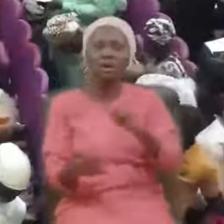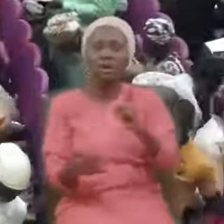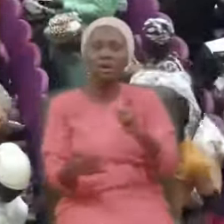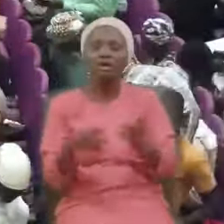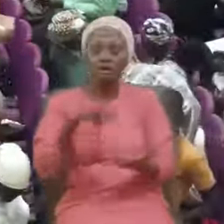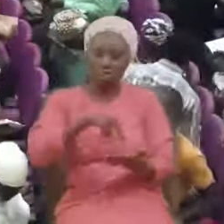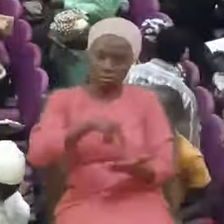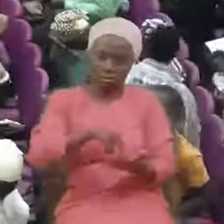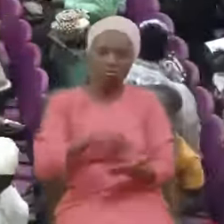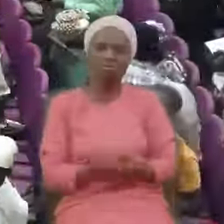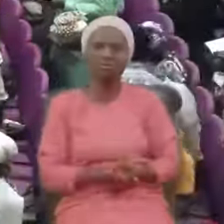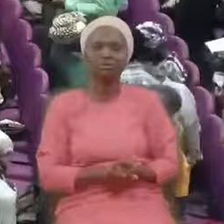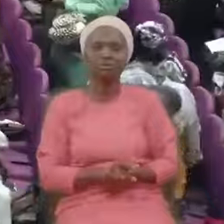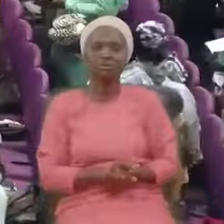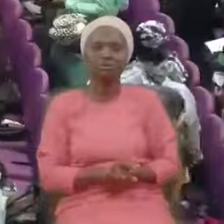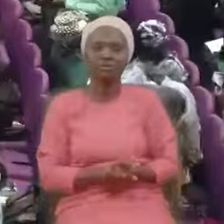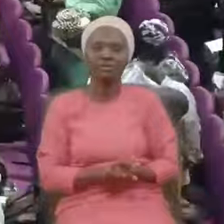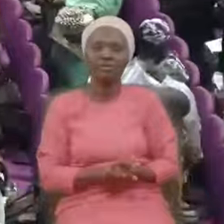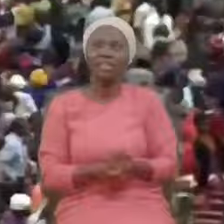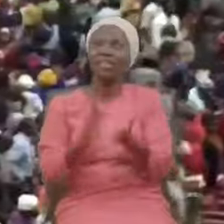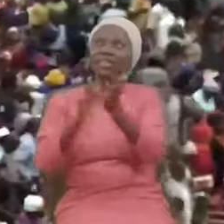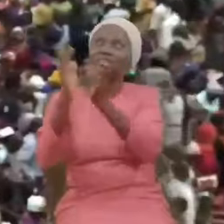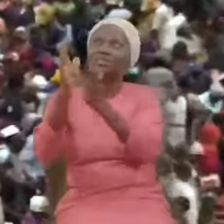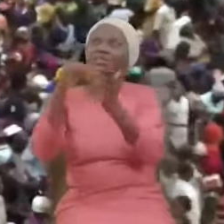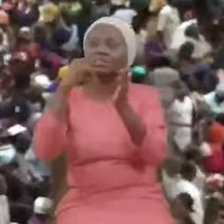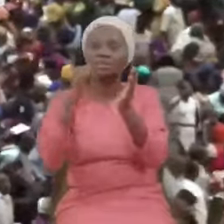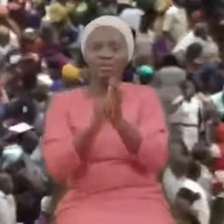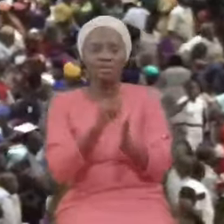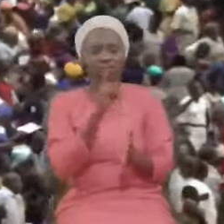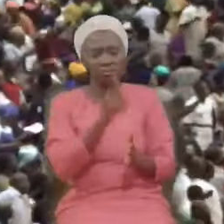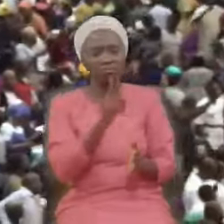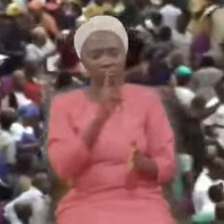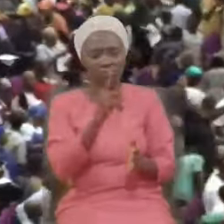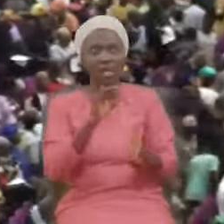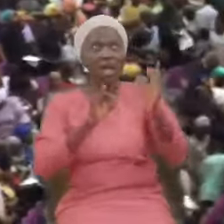Verily, verily, I say unto you, that